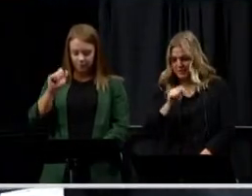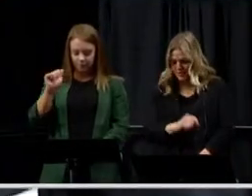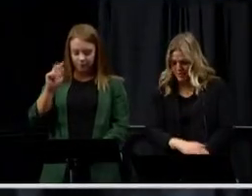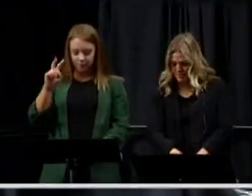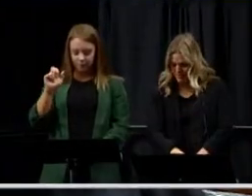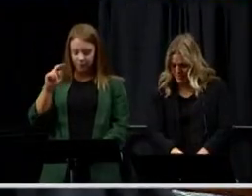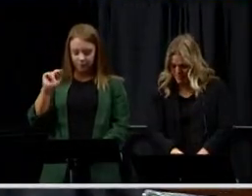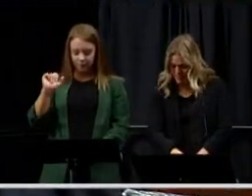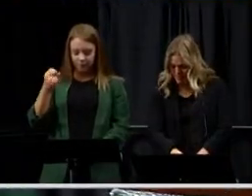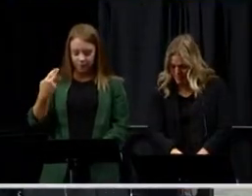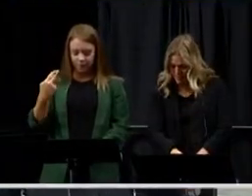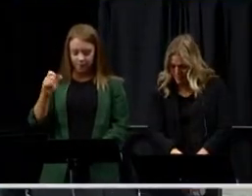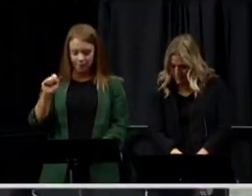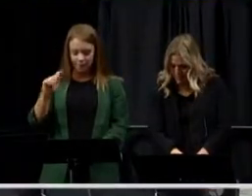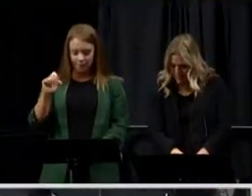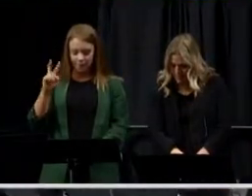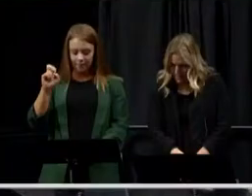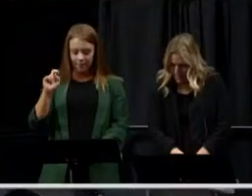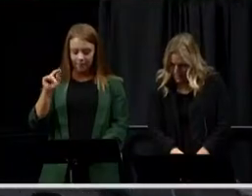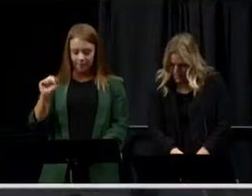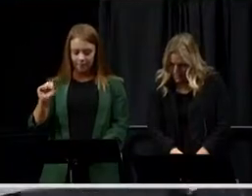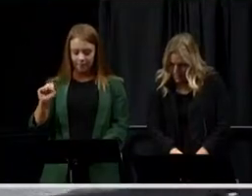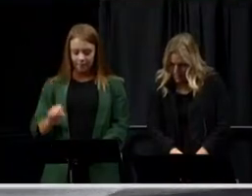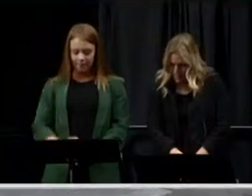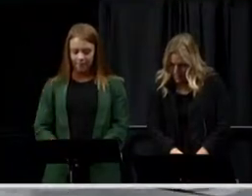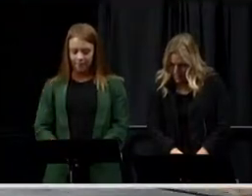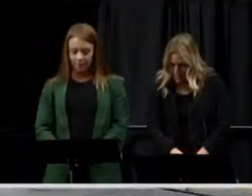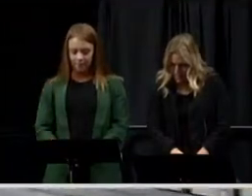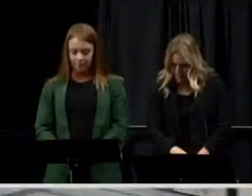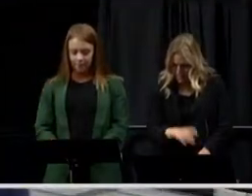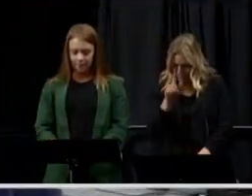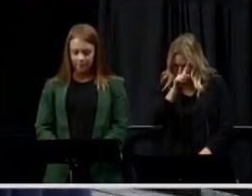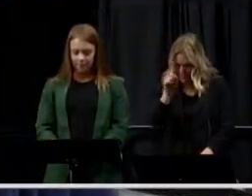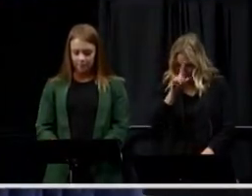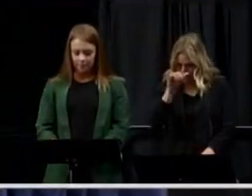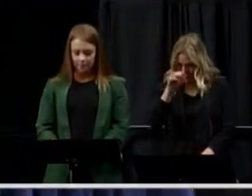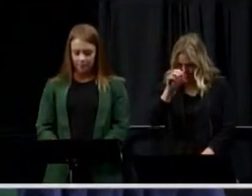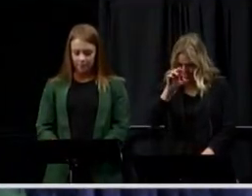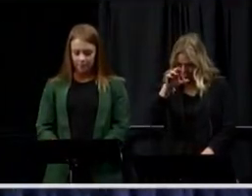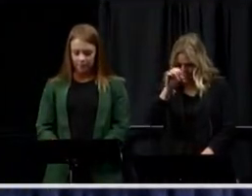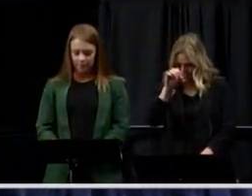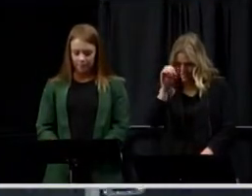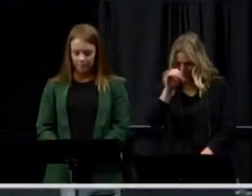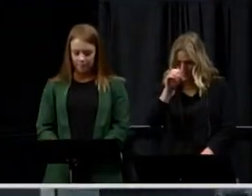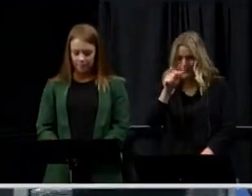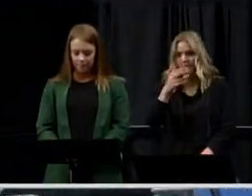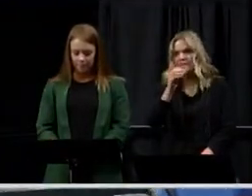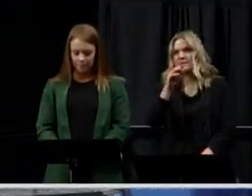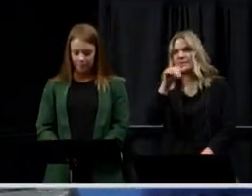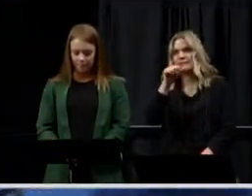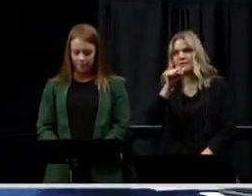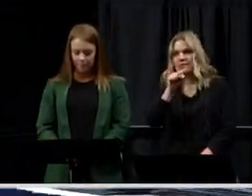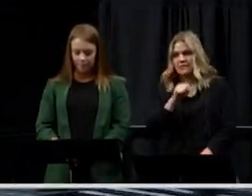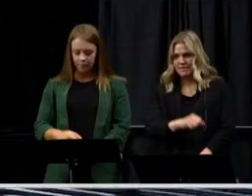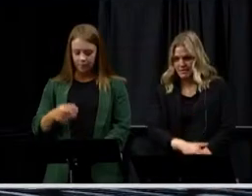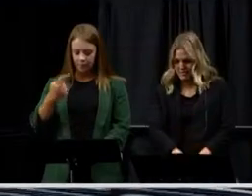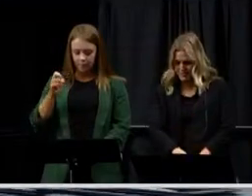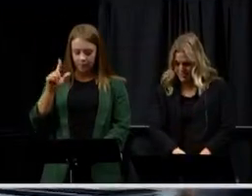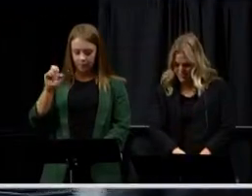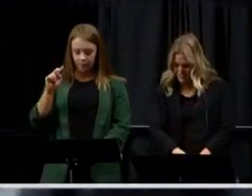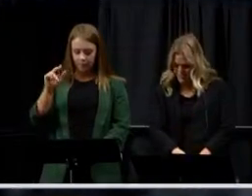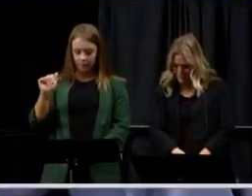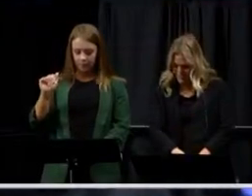Savannah Monique Rain Stevens. Zymir Elijah Thomas. Helena